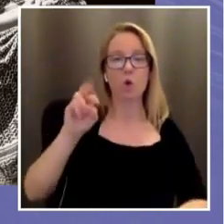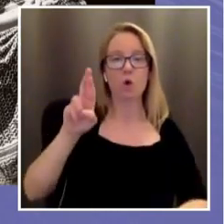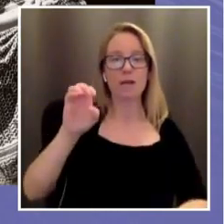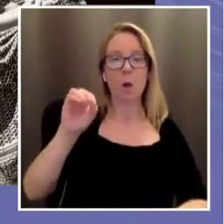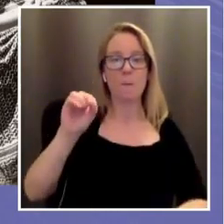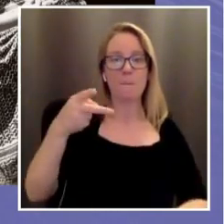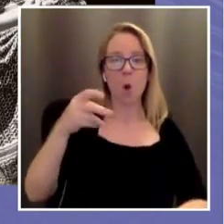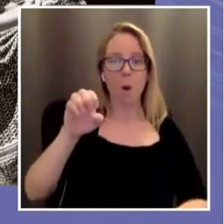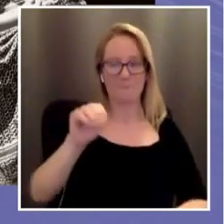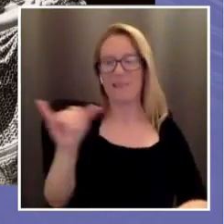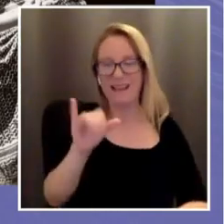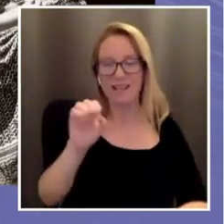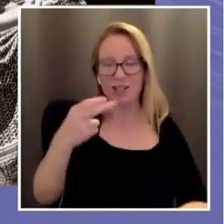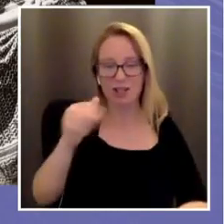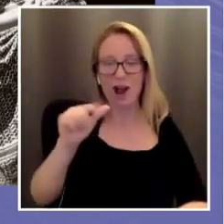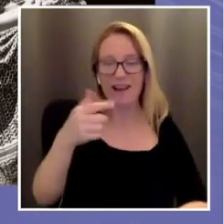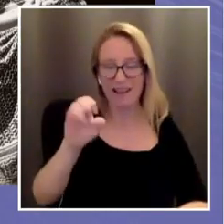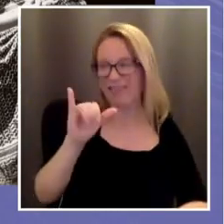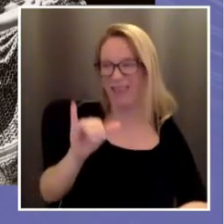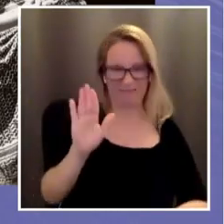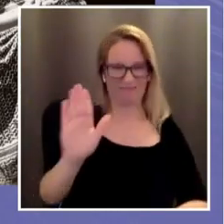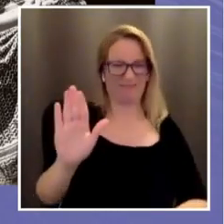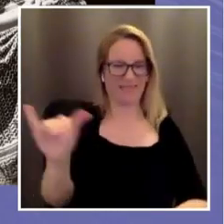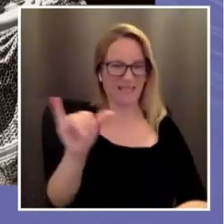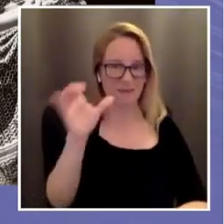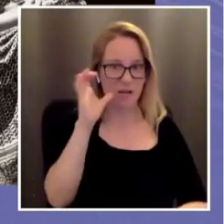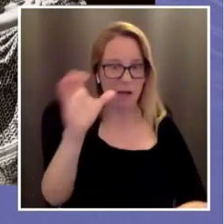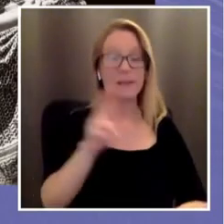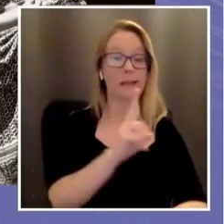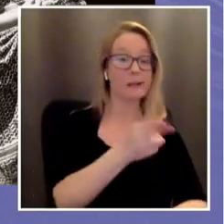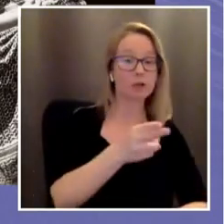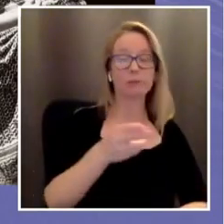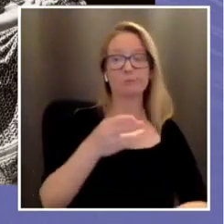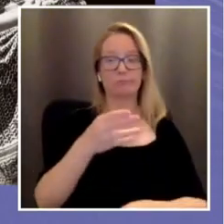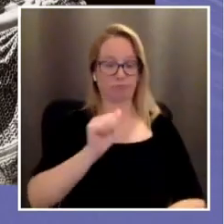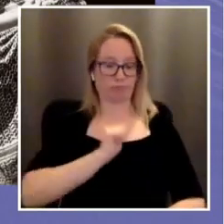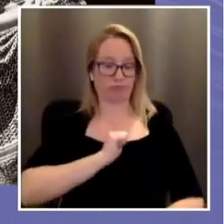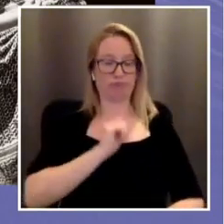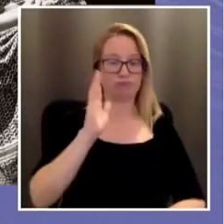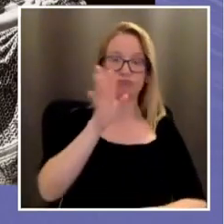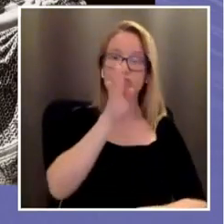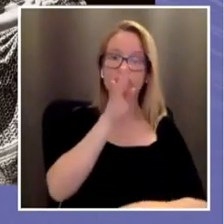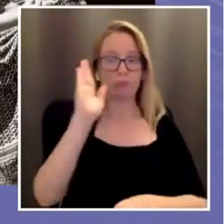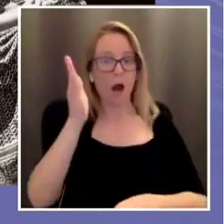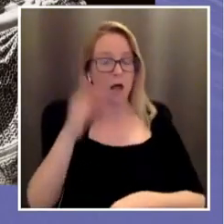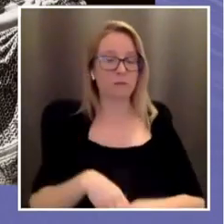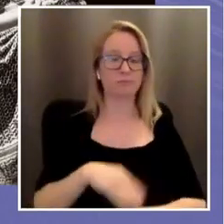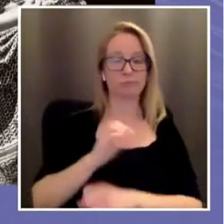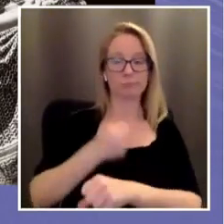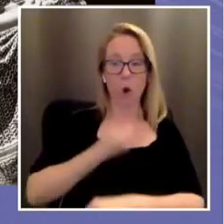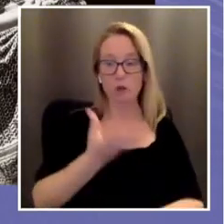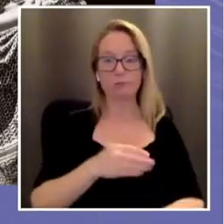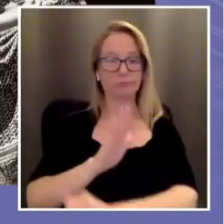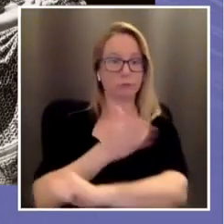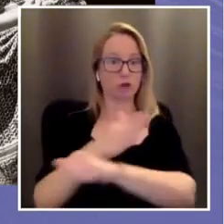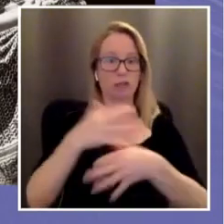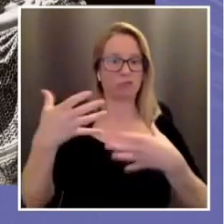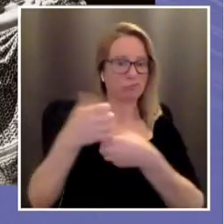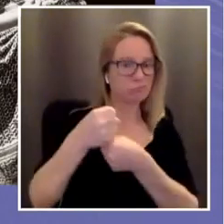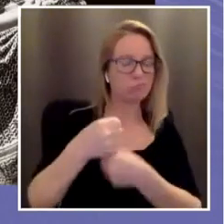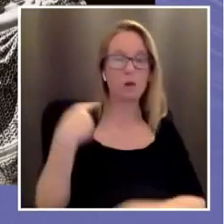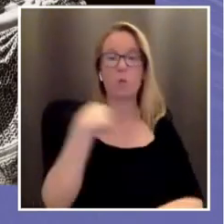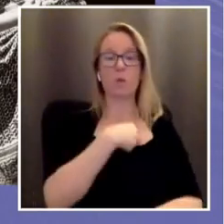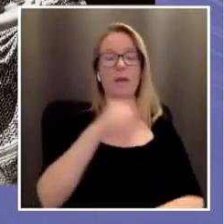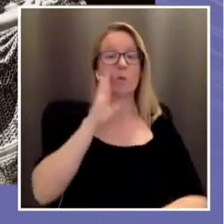Shange. The pieces combined history, monologues, poetry, music. We played in our church hall